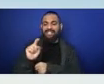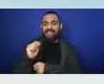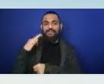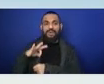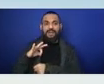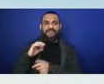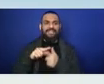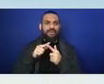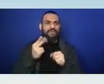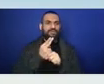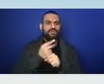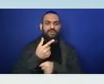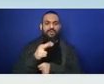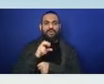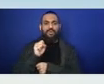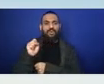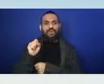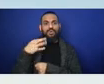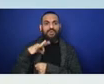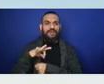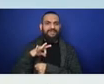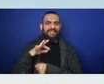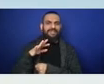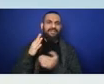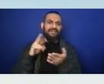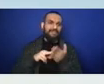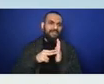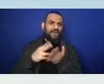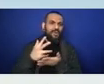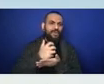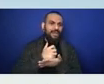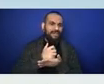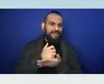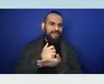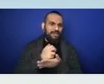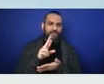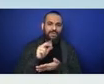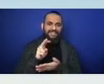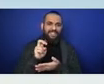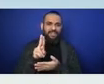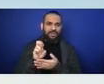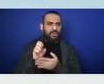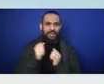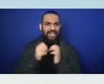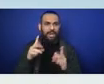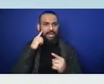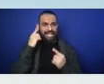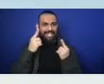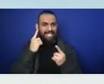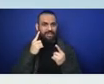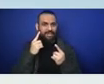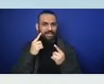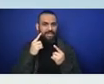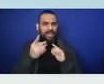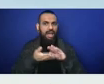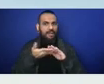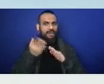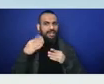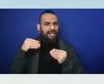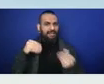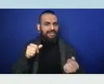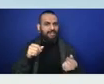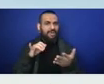businesses, sole proprietors, that they applied for the Schedule C. Instead of using their total salary for